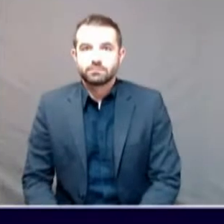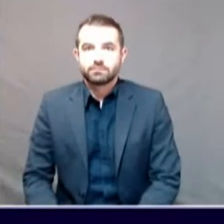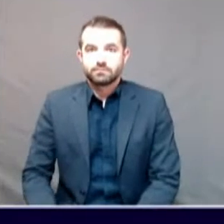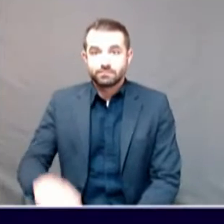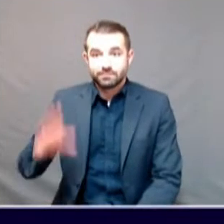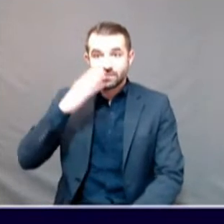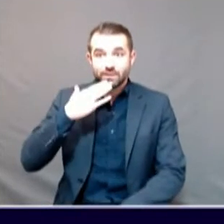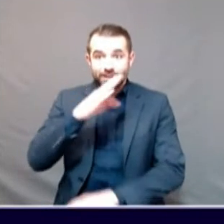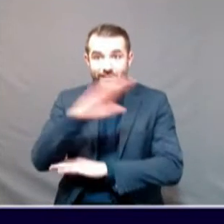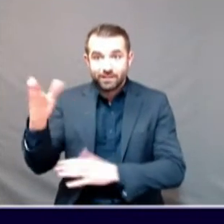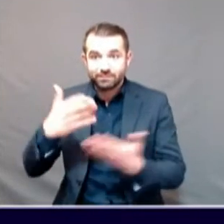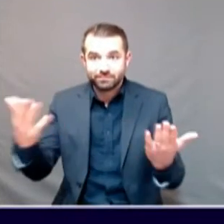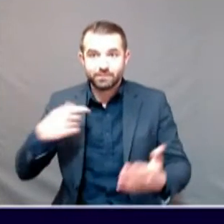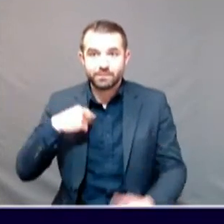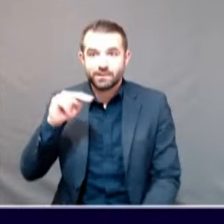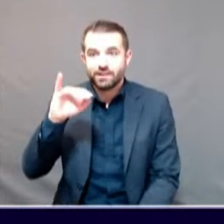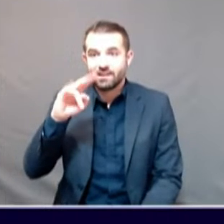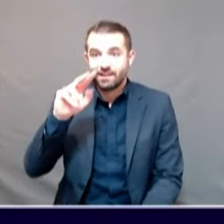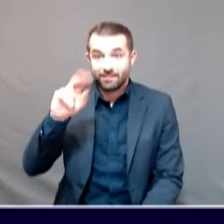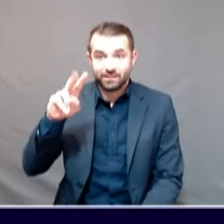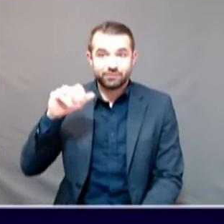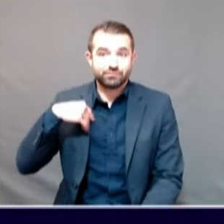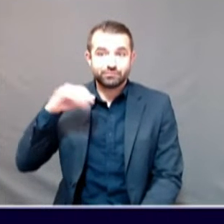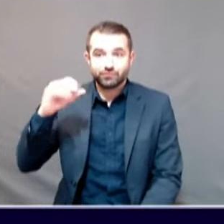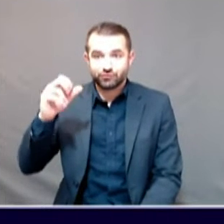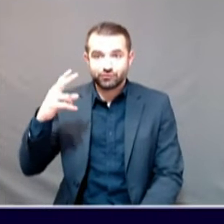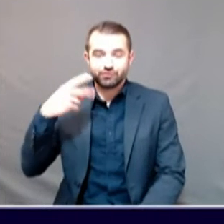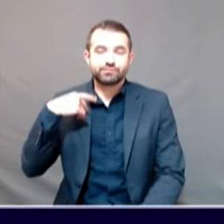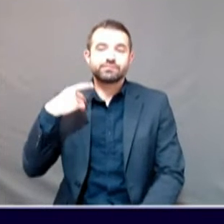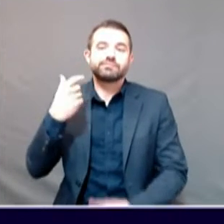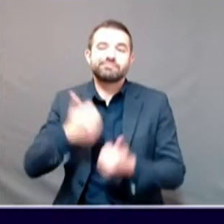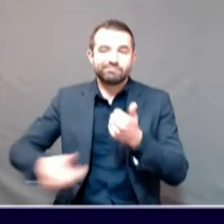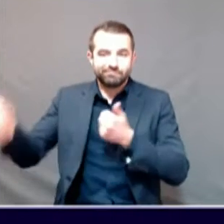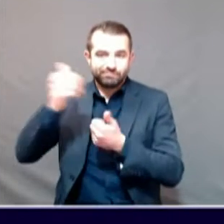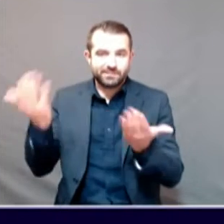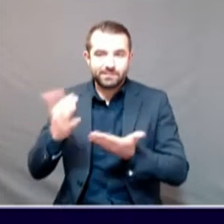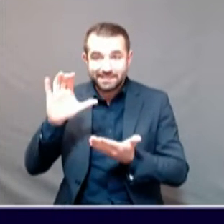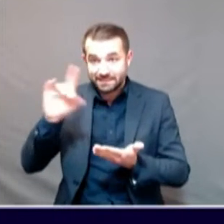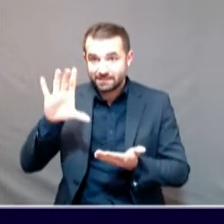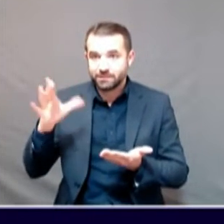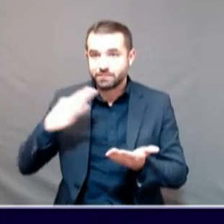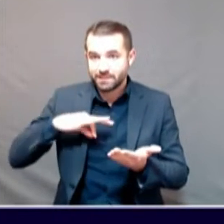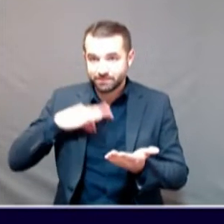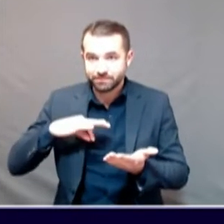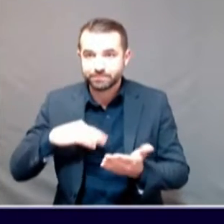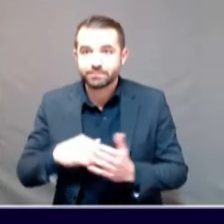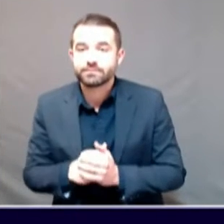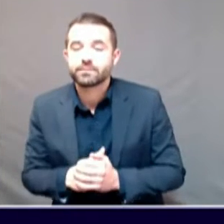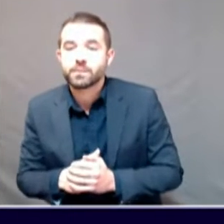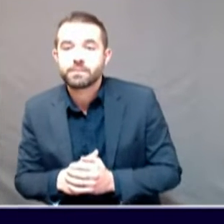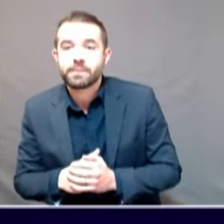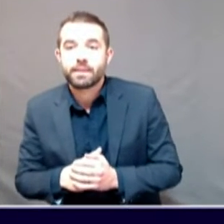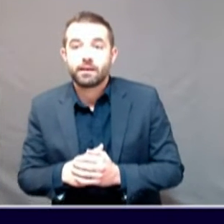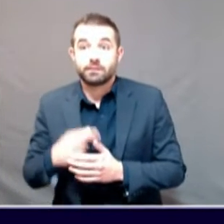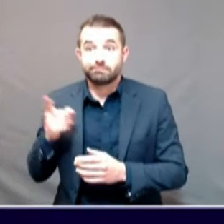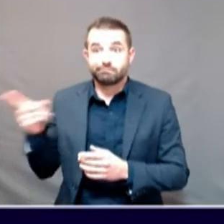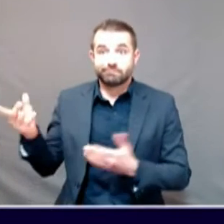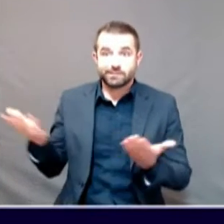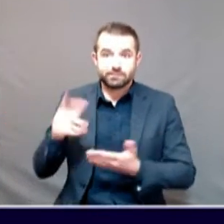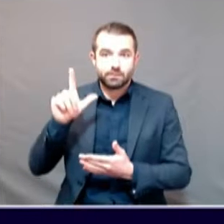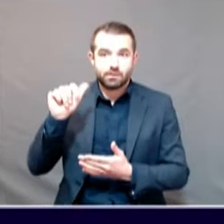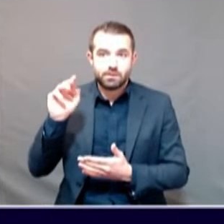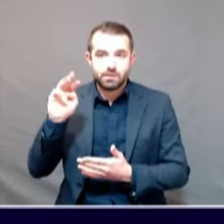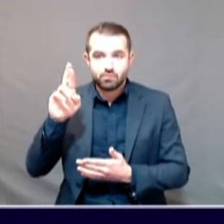I'm Nirav Shah, the Director of Maine's Center for Disease Control and Prevention, and I am joined this afternoon by Commissioner Jean Wambrew from